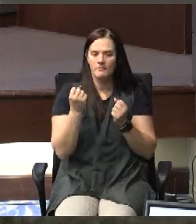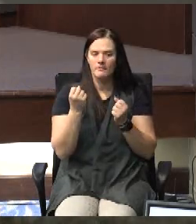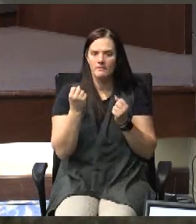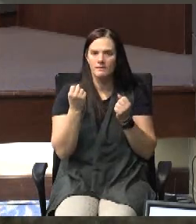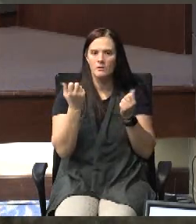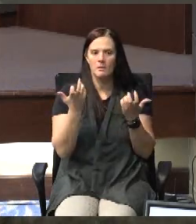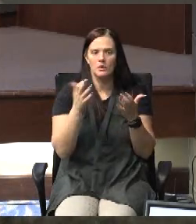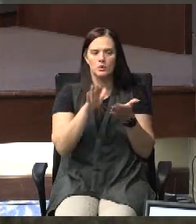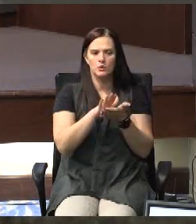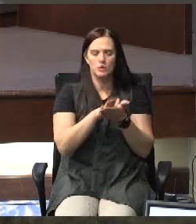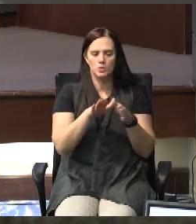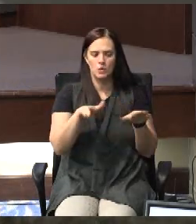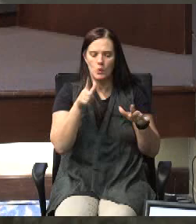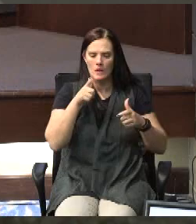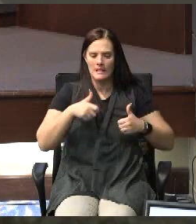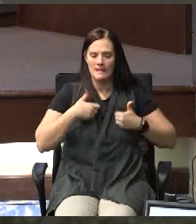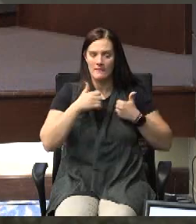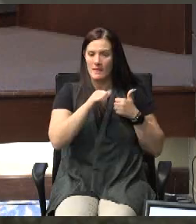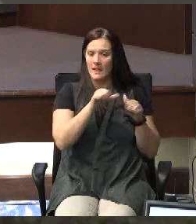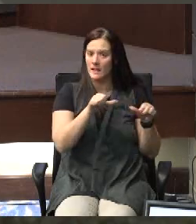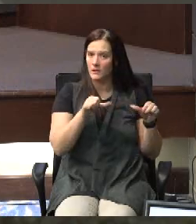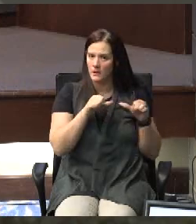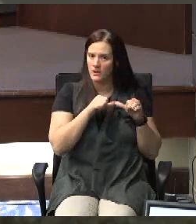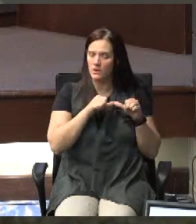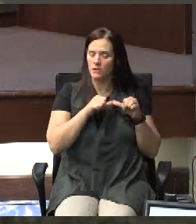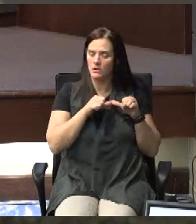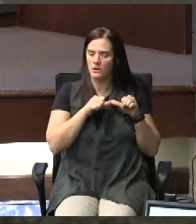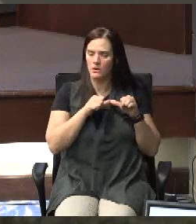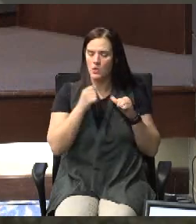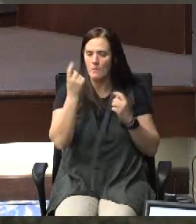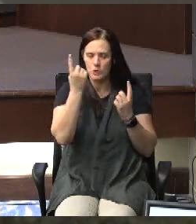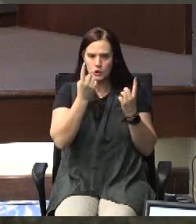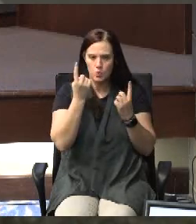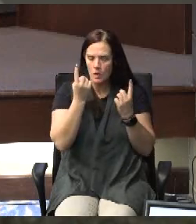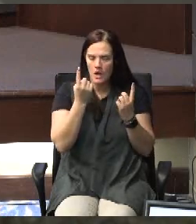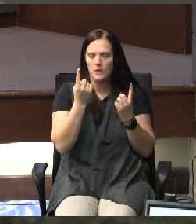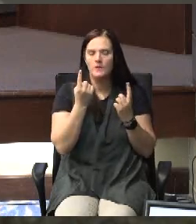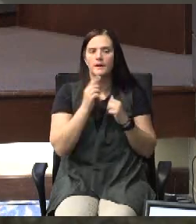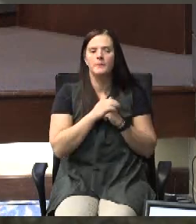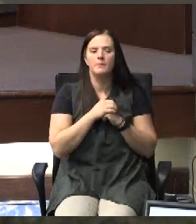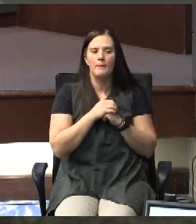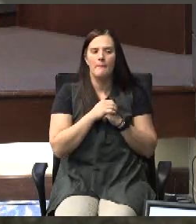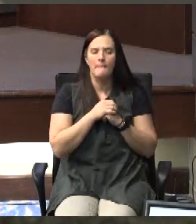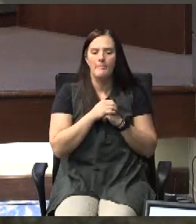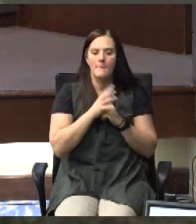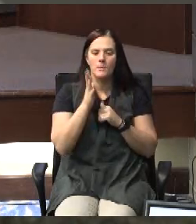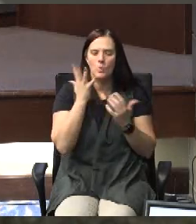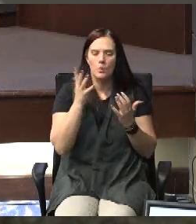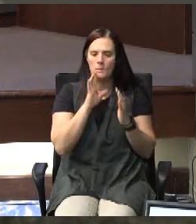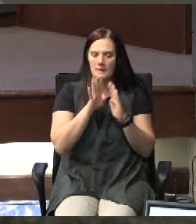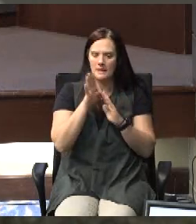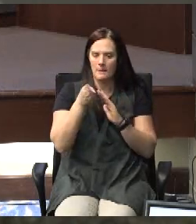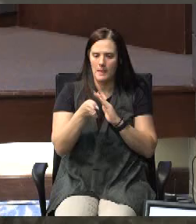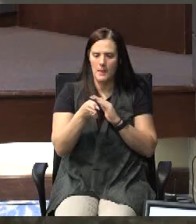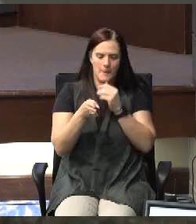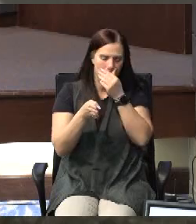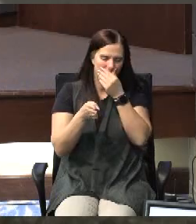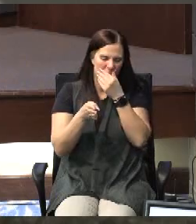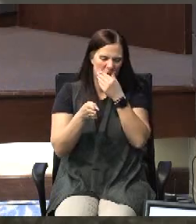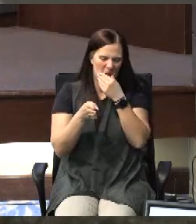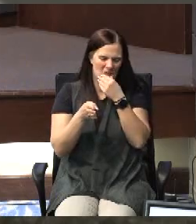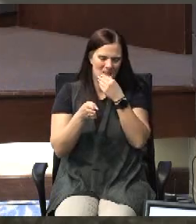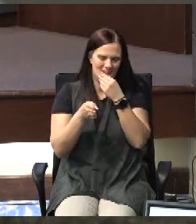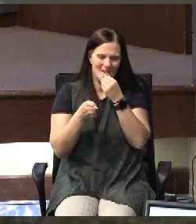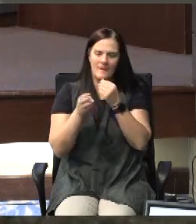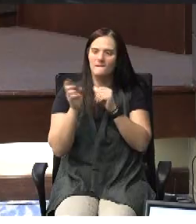school children that live in that area. And so I'm just wondering what's going to be developed there. Is that...